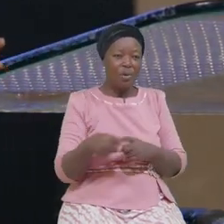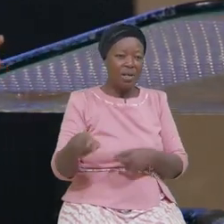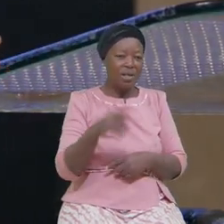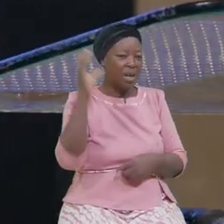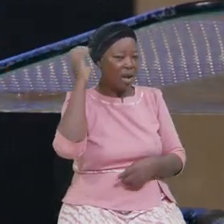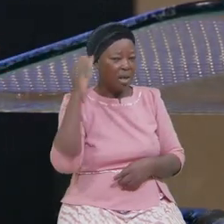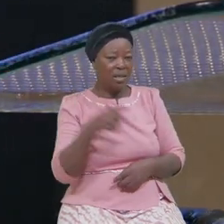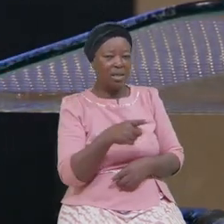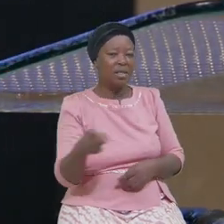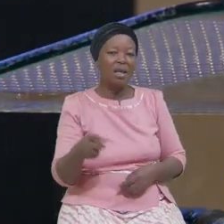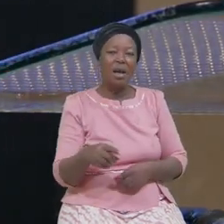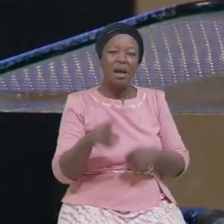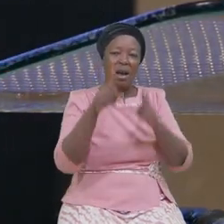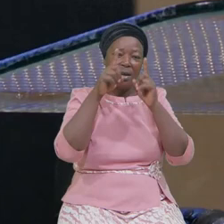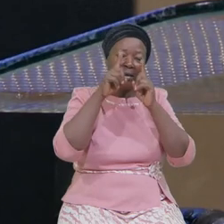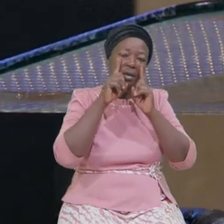cry,